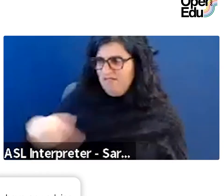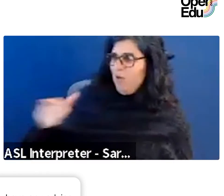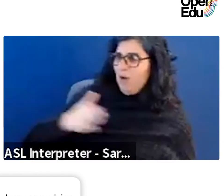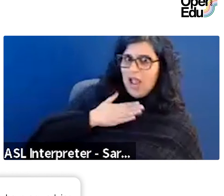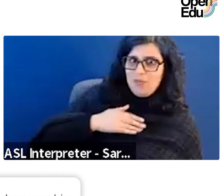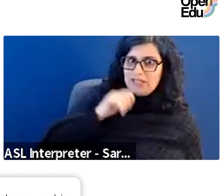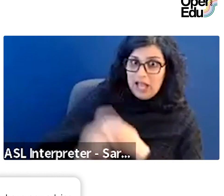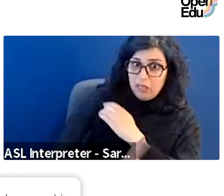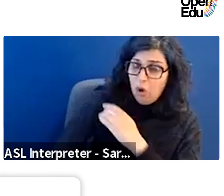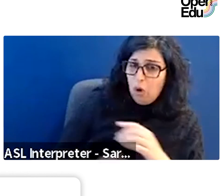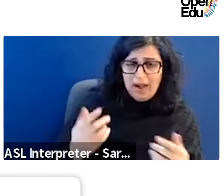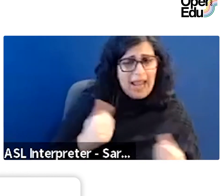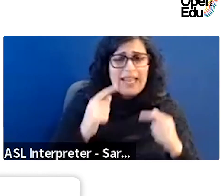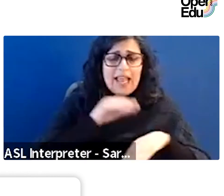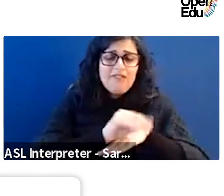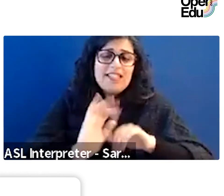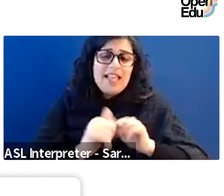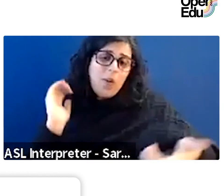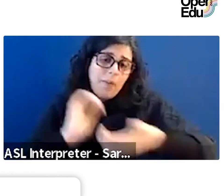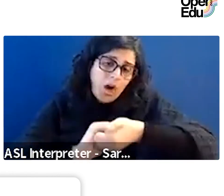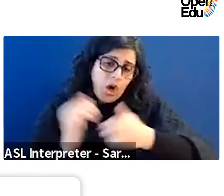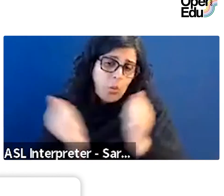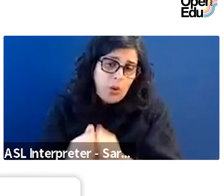on partnering with businesses?